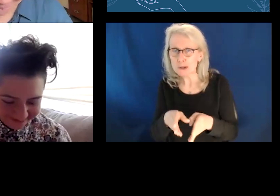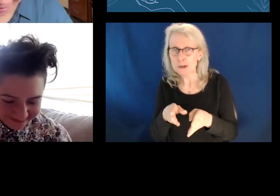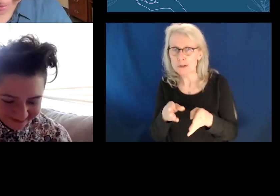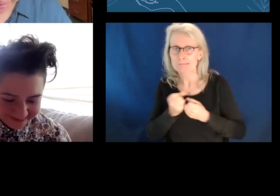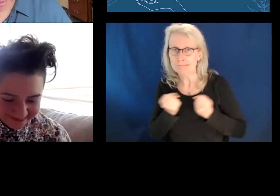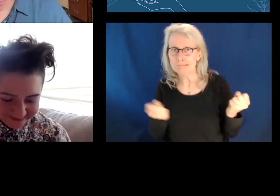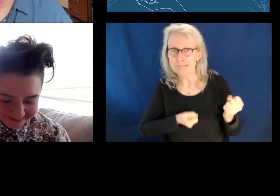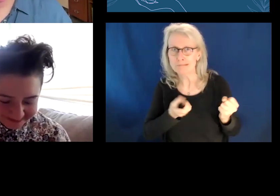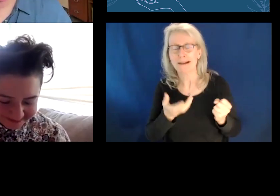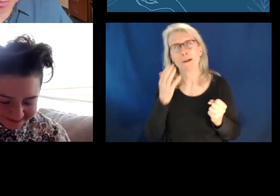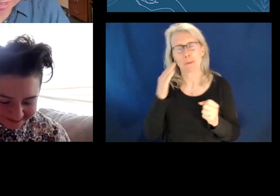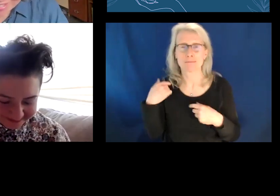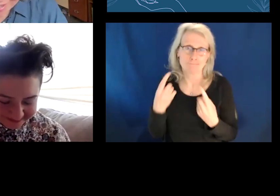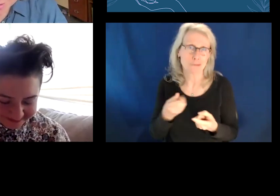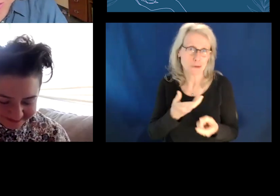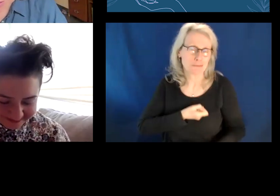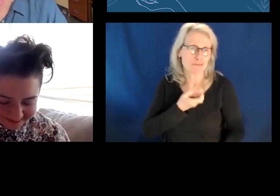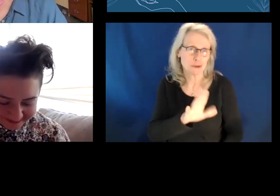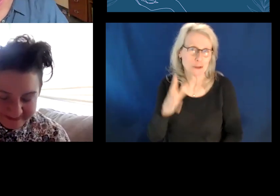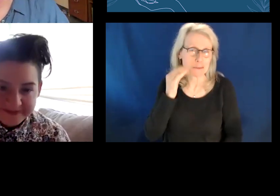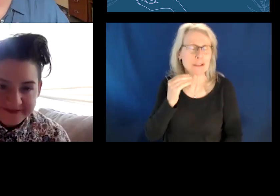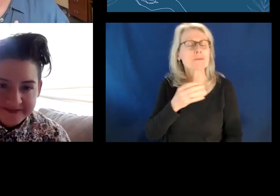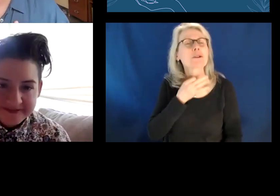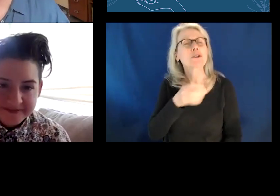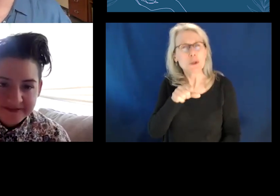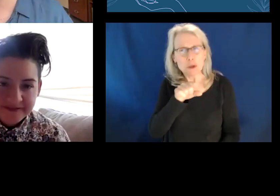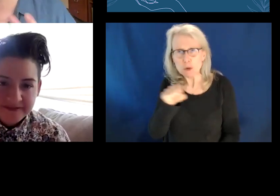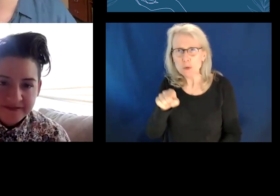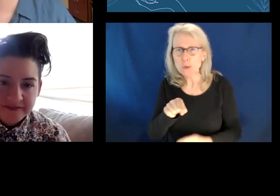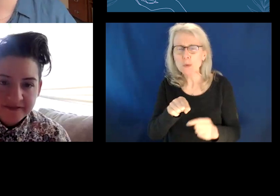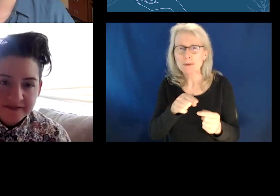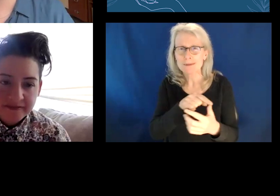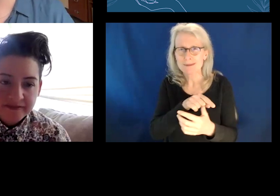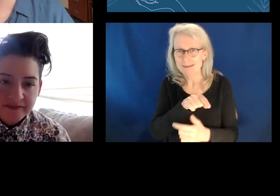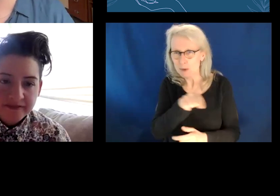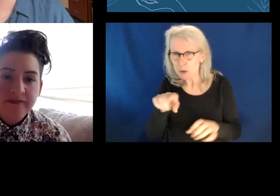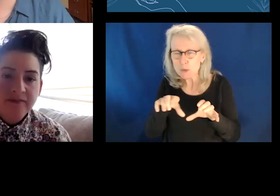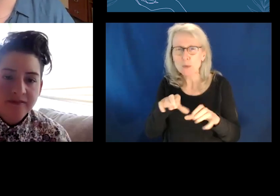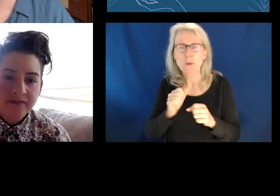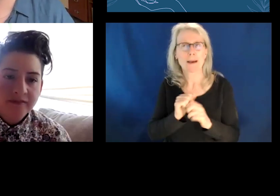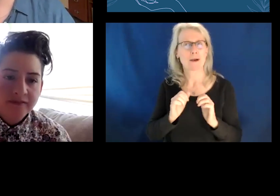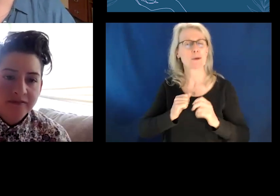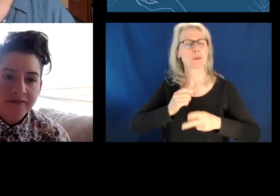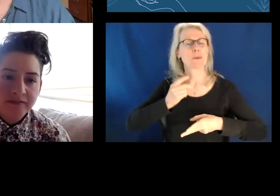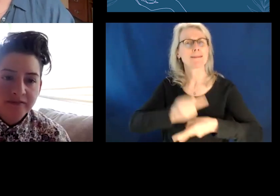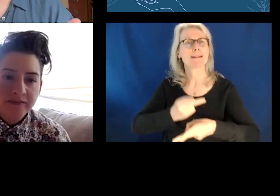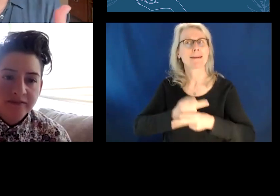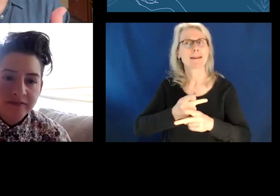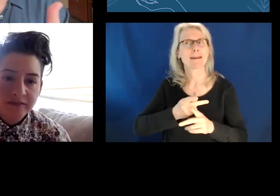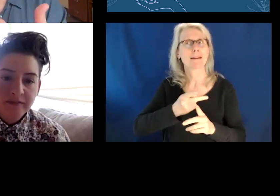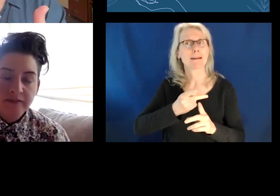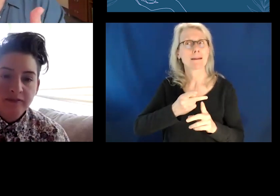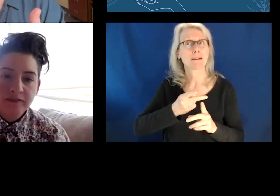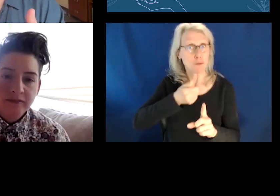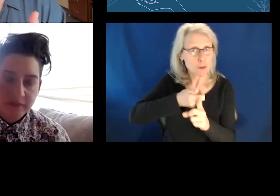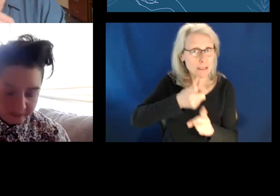this whole time, but are there things that you do to take care of yourself so that you can take care of a room? And I'm going to